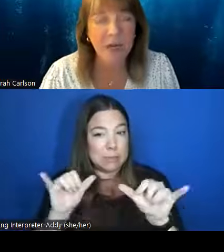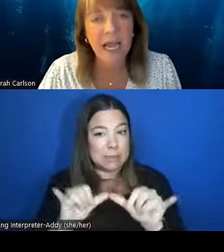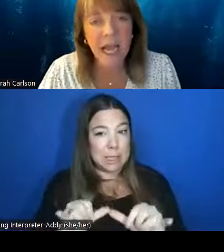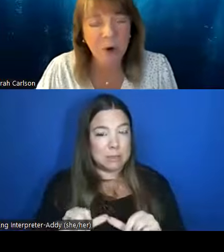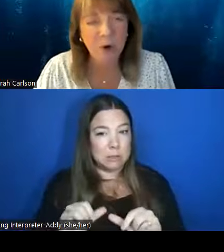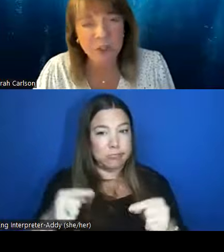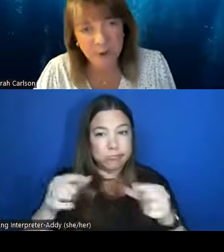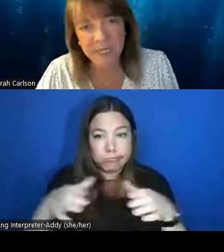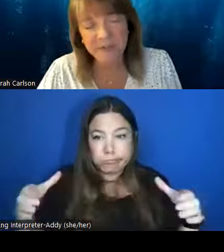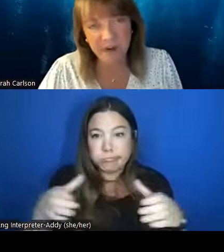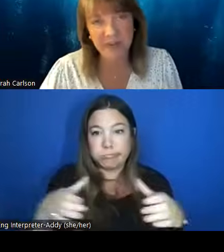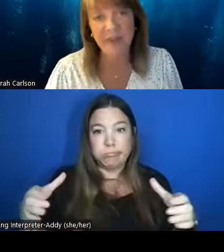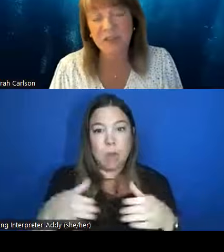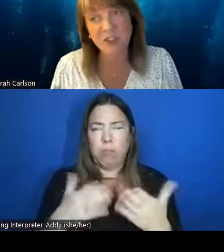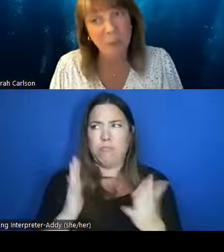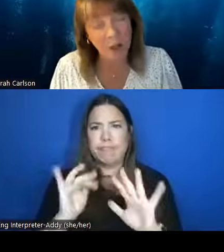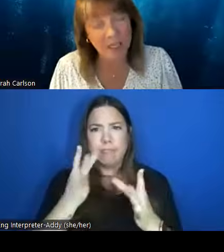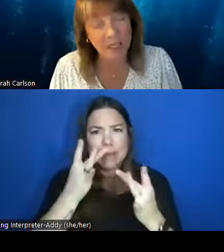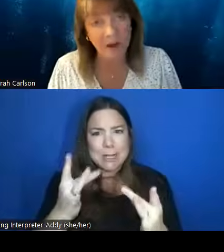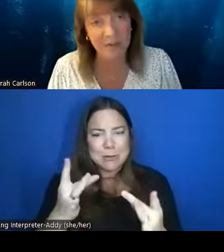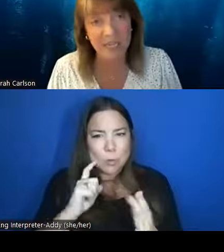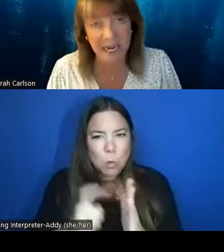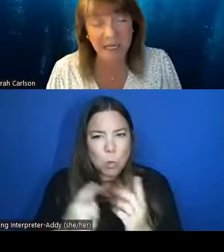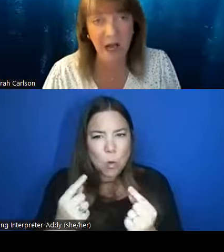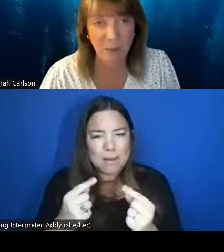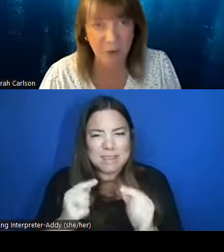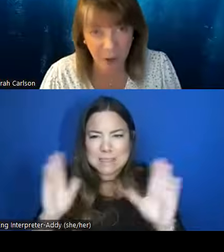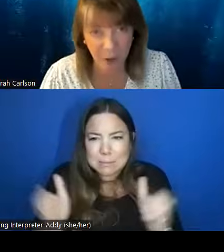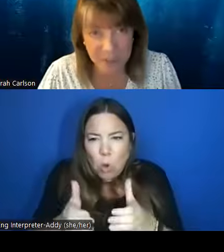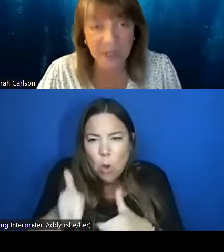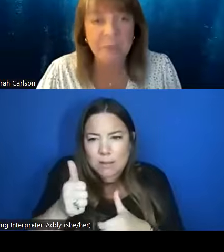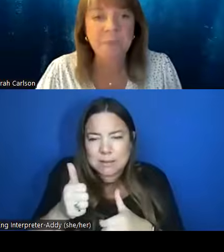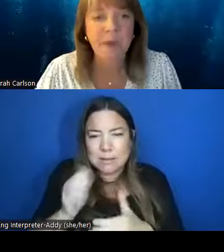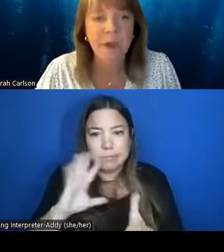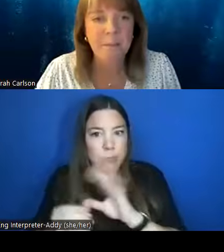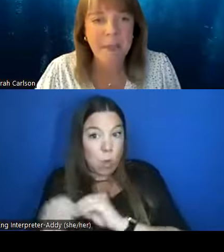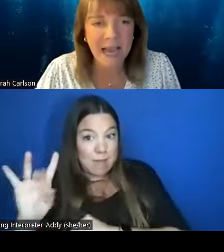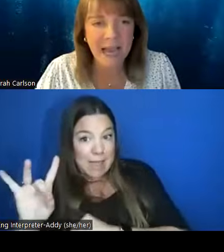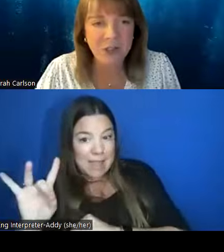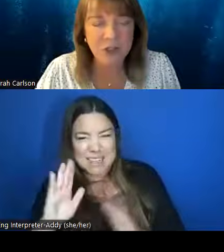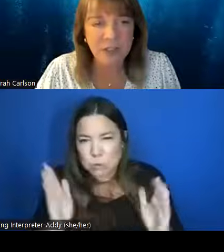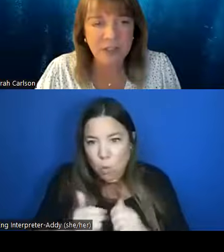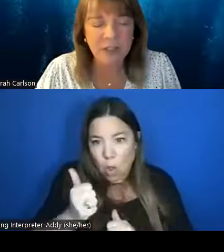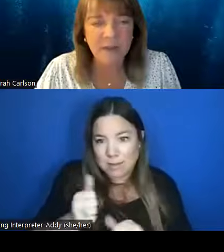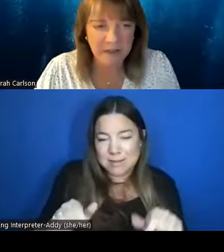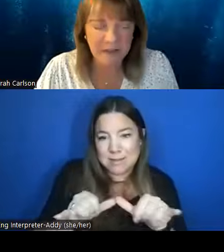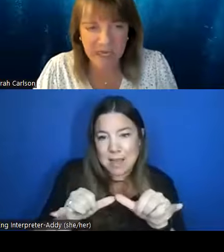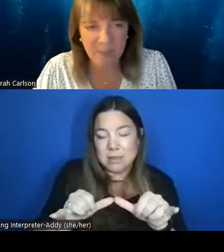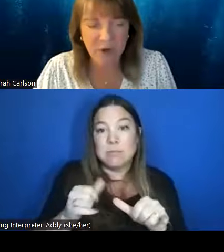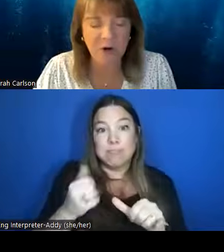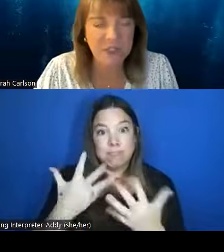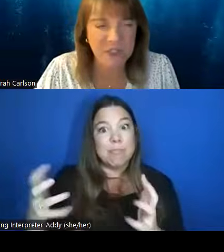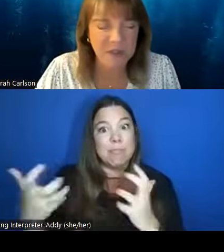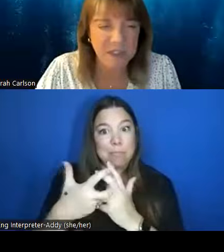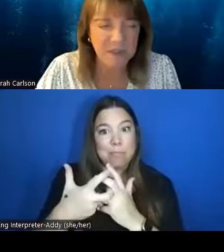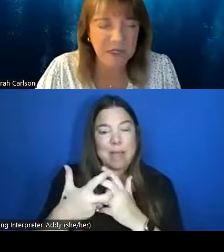diameter. And we were intrigued to find that the smallest of the 8 column drums matched the diameter